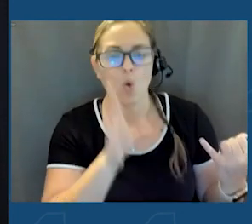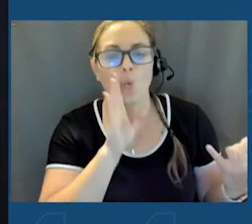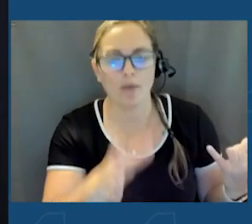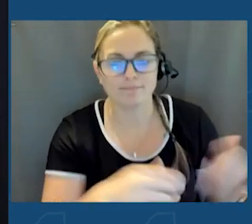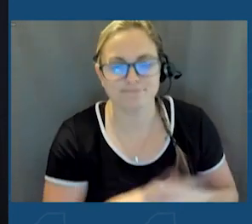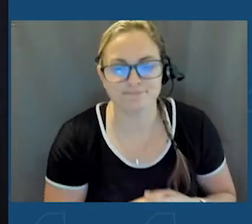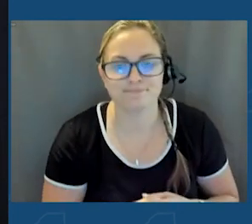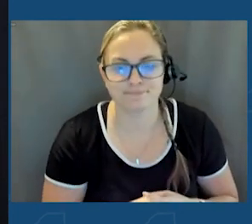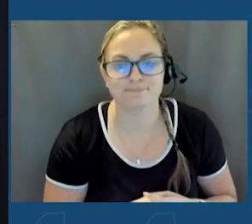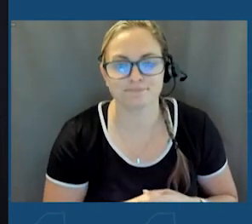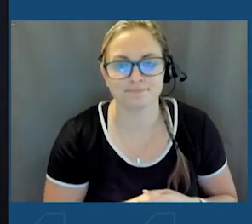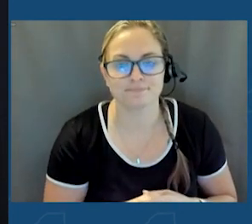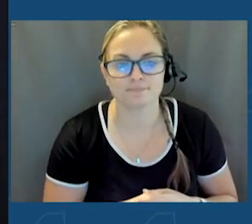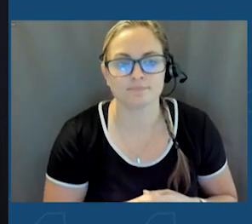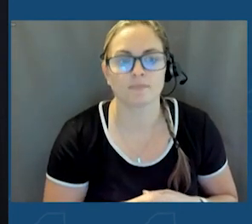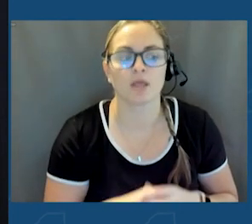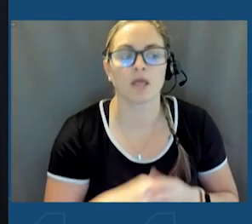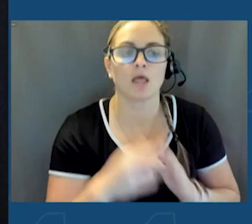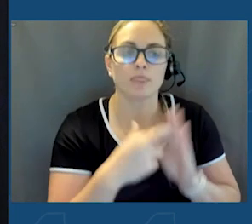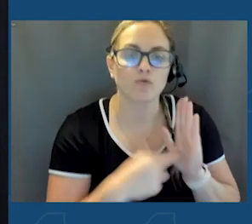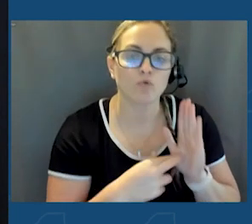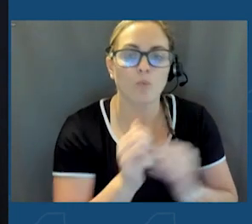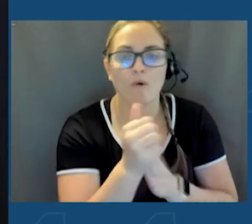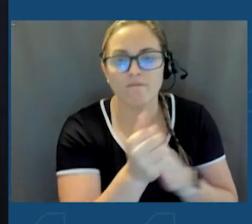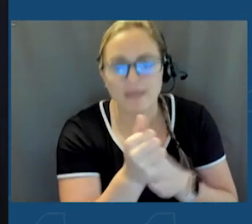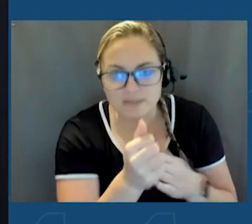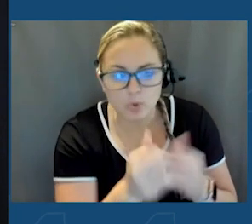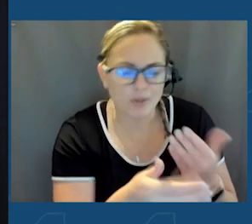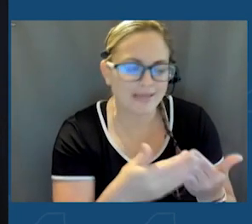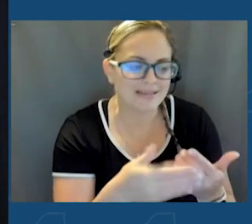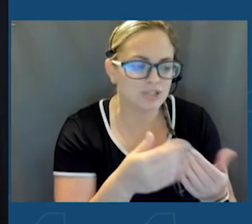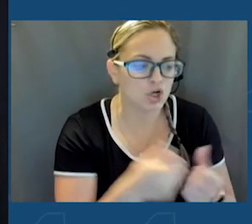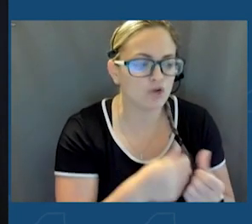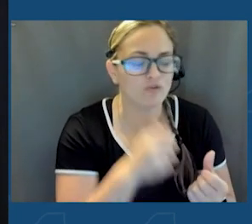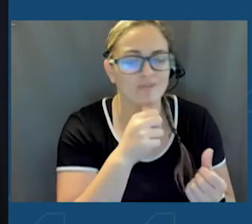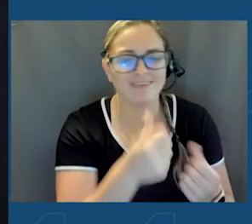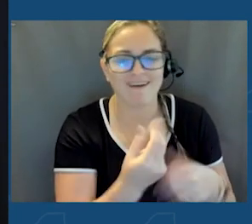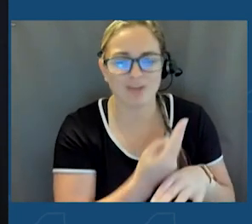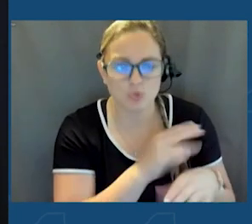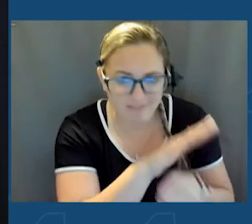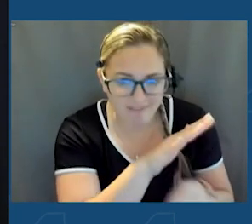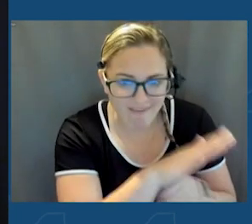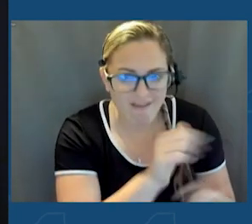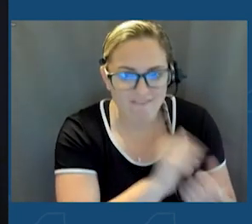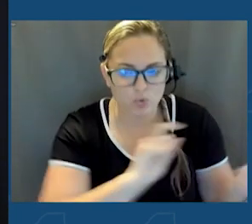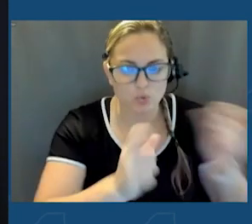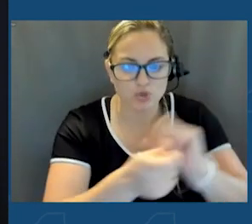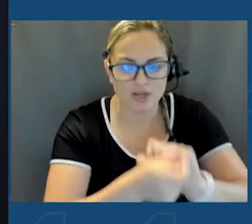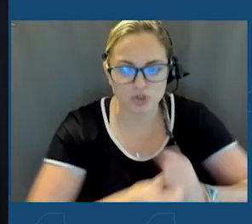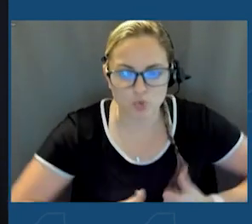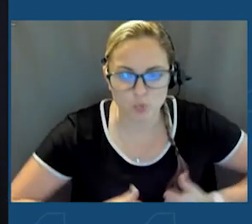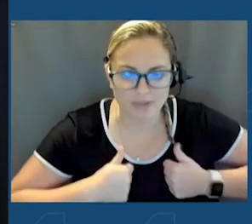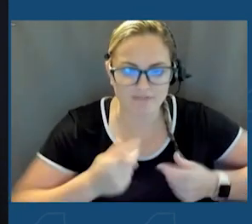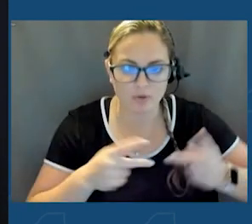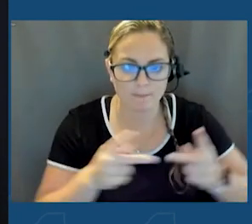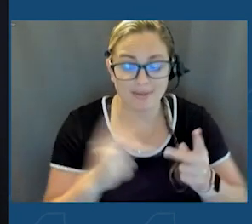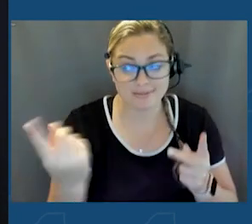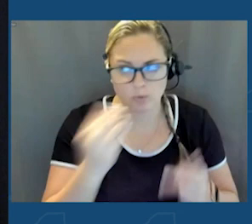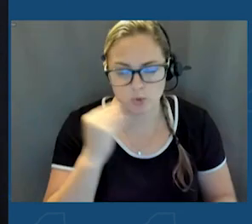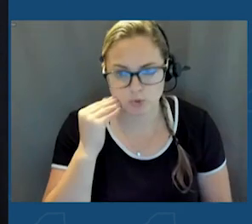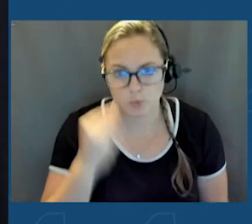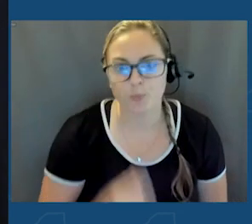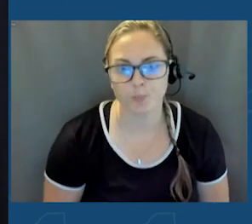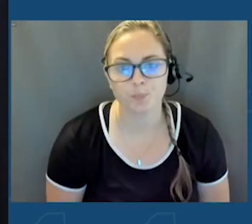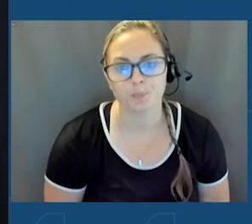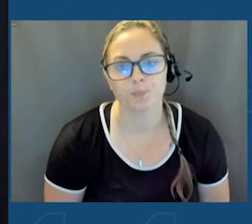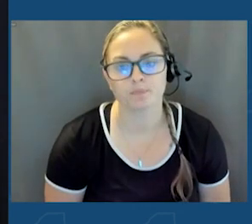going to make the rules more flexible, making it easier to convert underused properties into residential space, meaning someone's home.